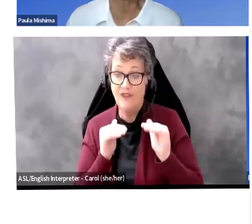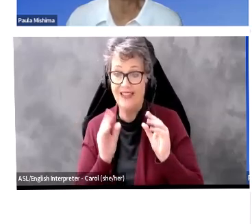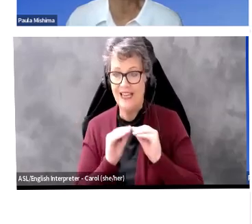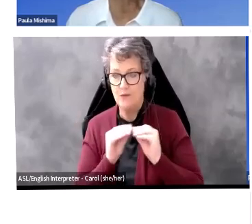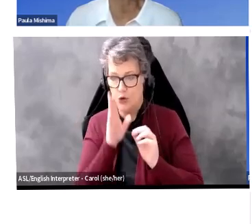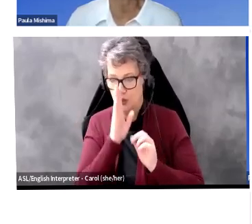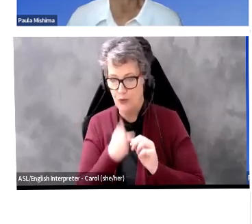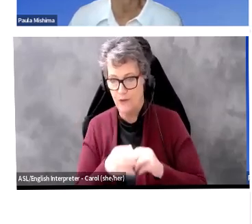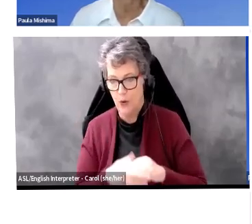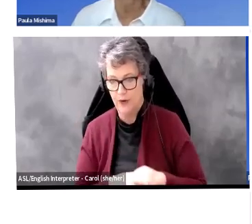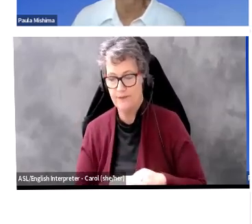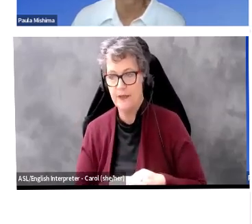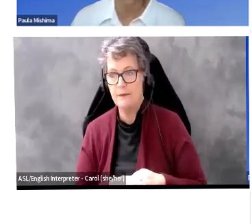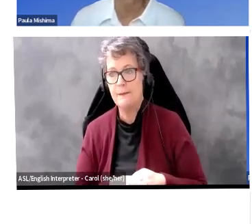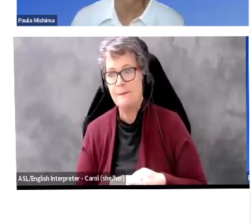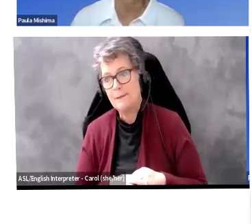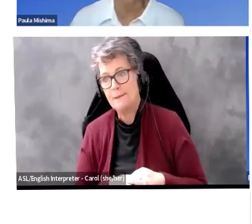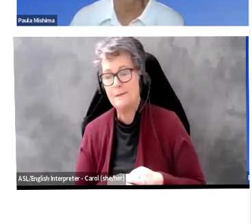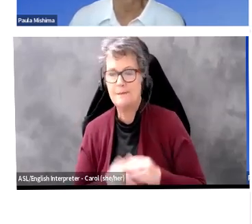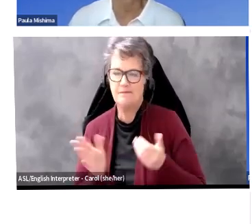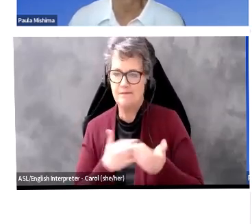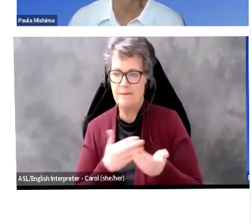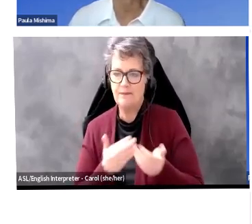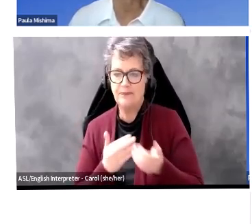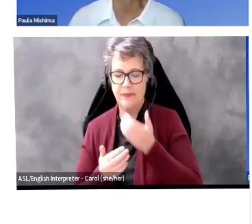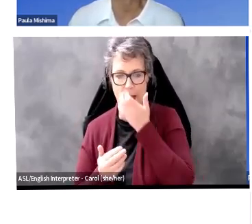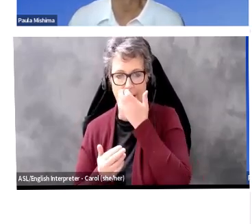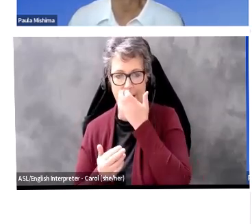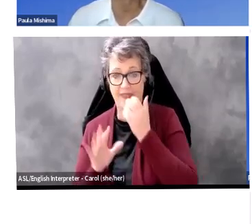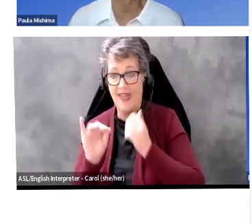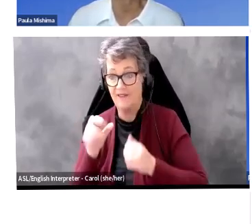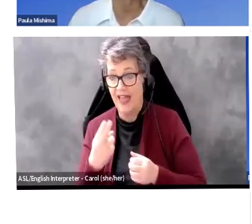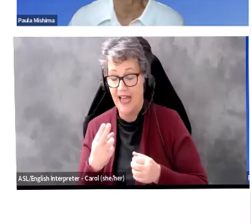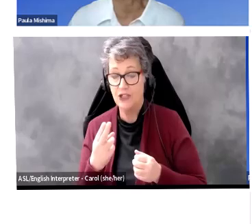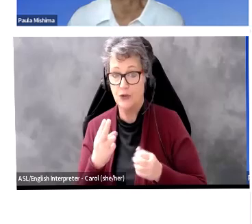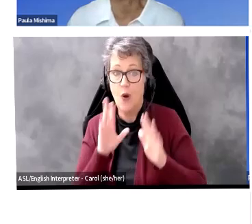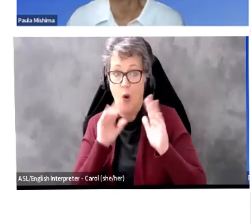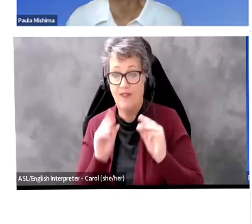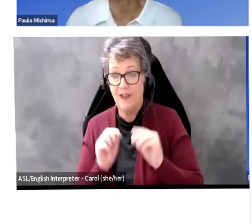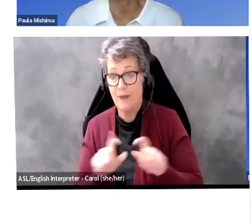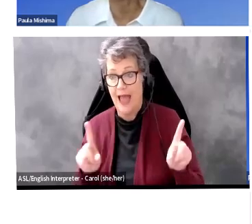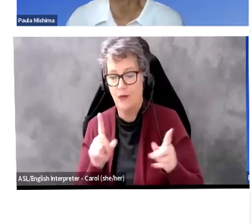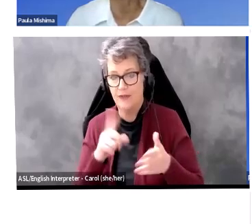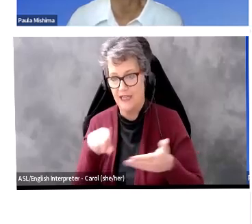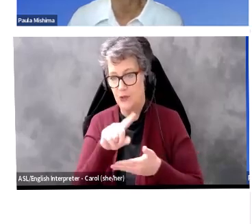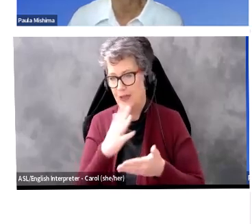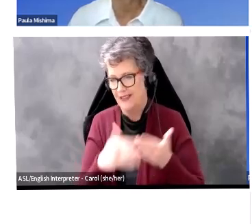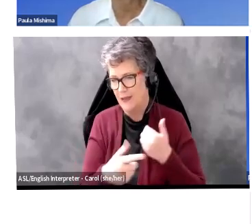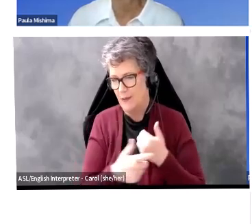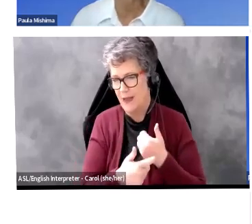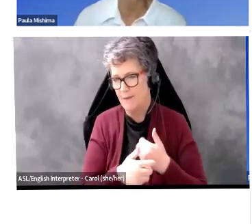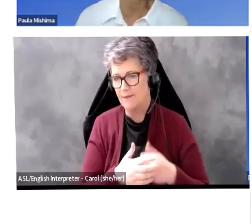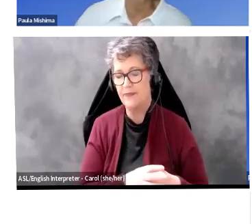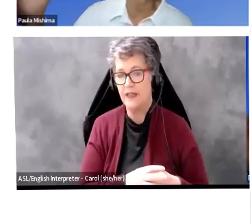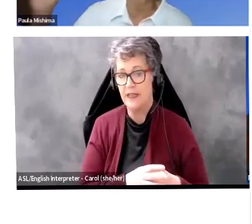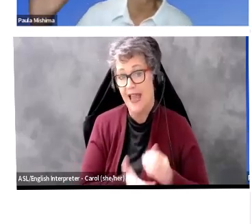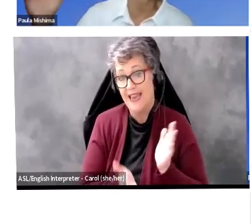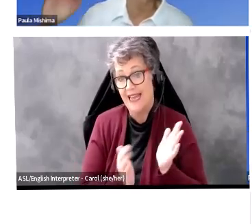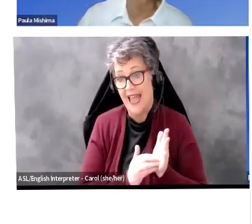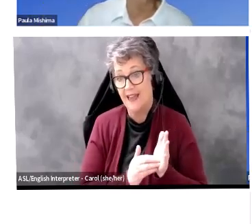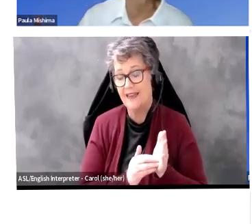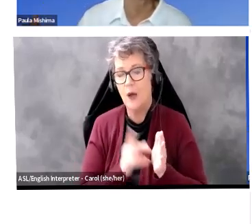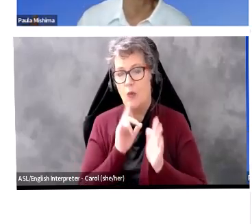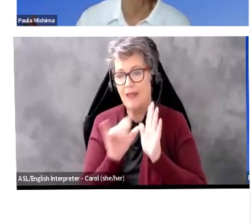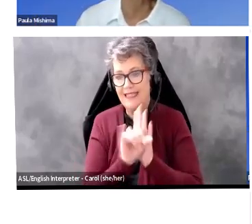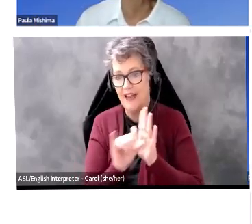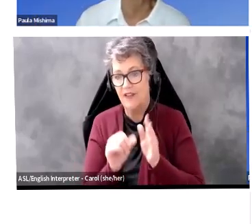more straightforward, but anyway, so that flash will be out hopefully next week sometime. And again, it will